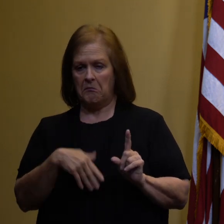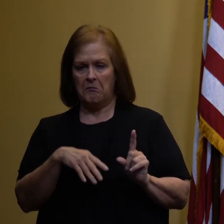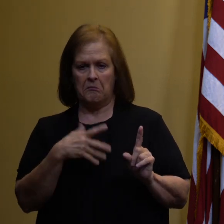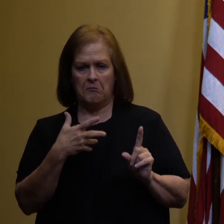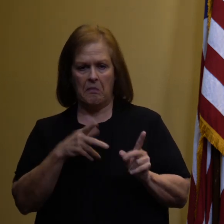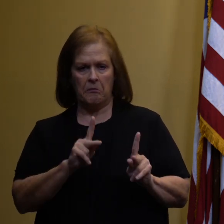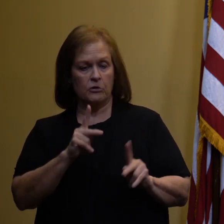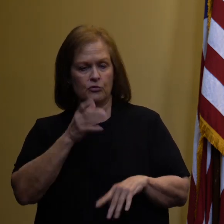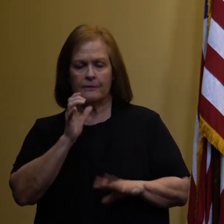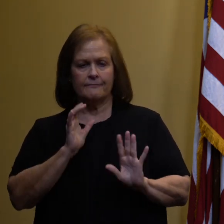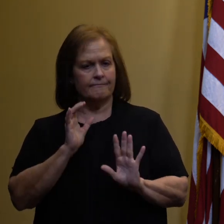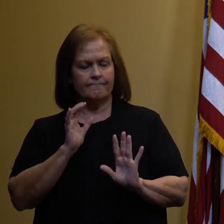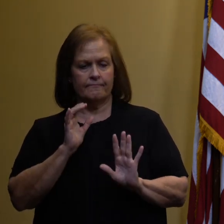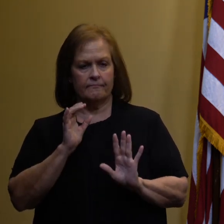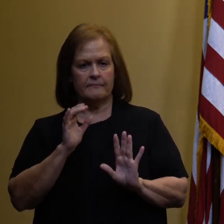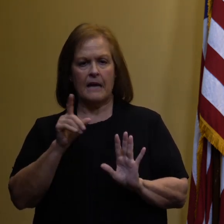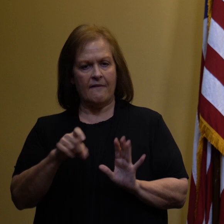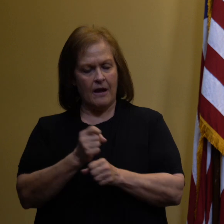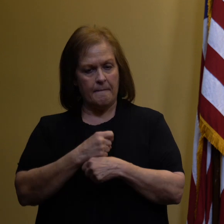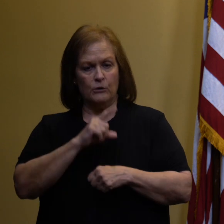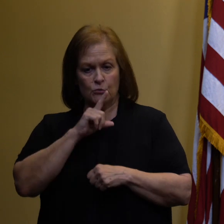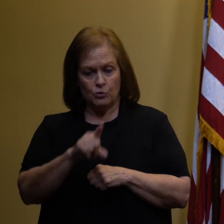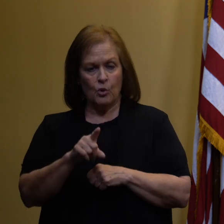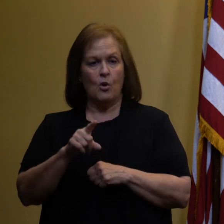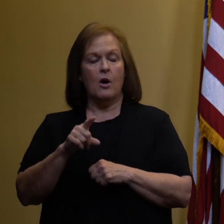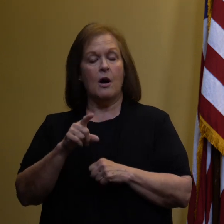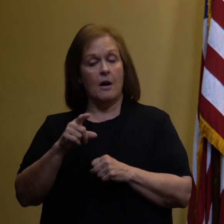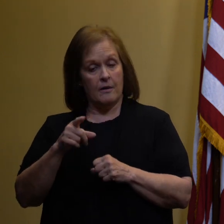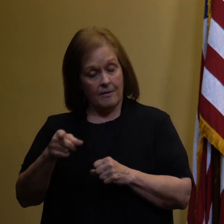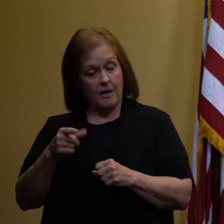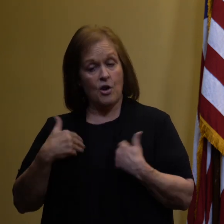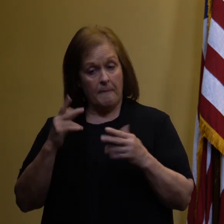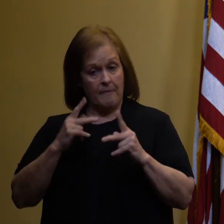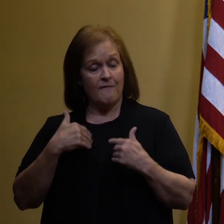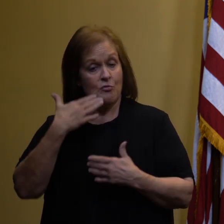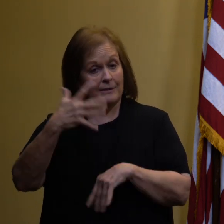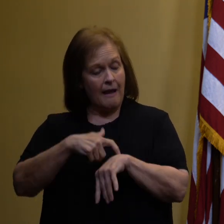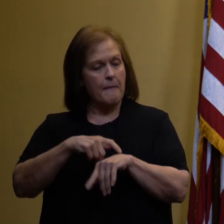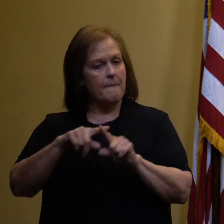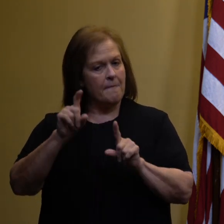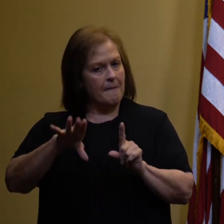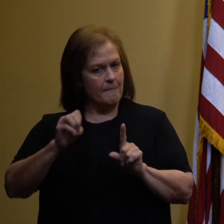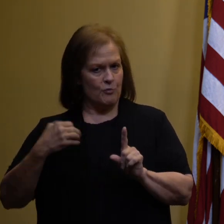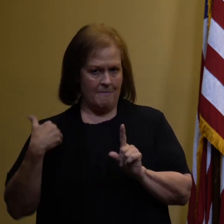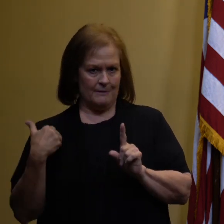and sidetrack the law. We just want to make sure that they're having a good time, but again, being